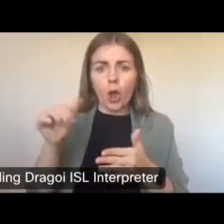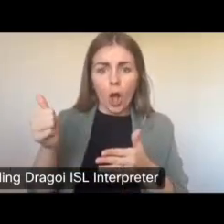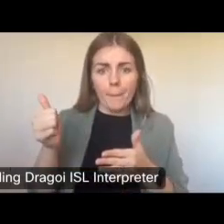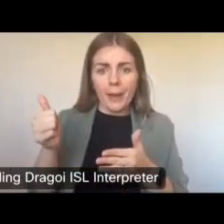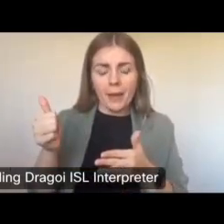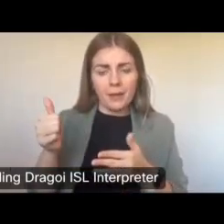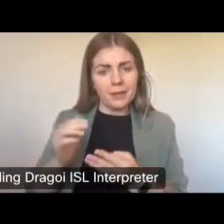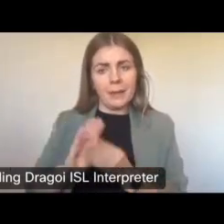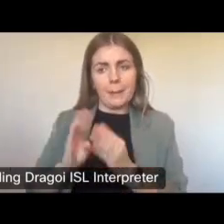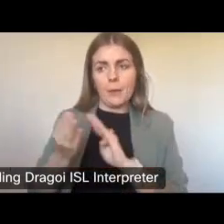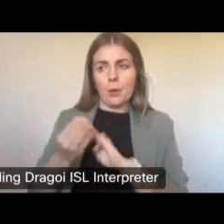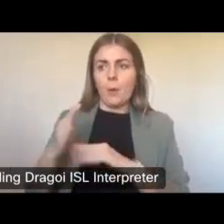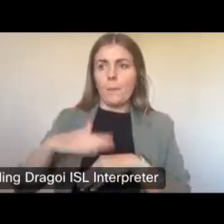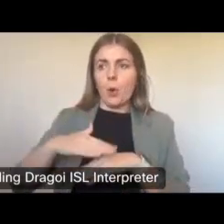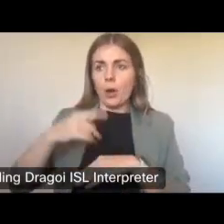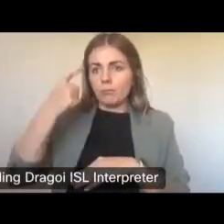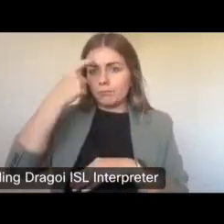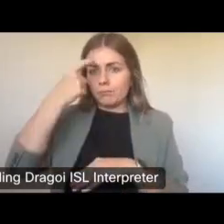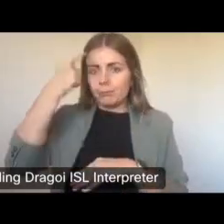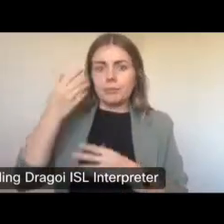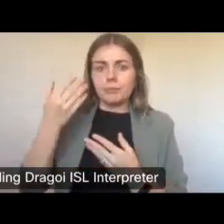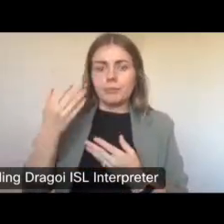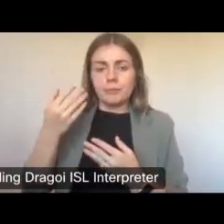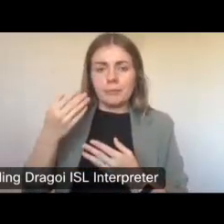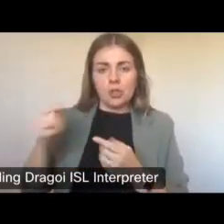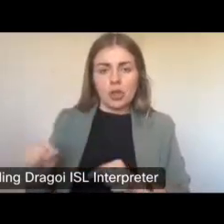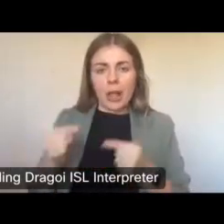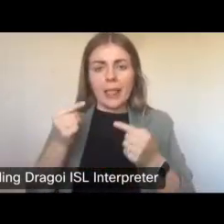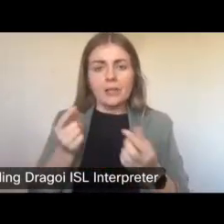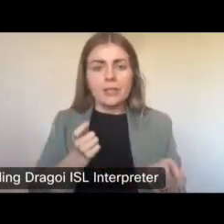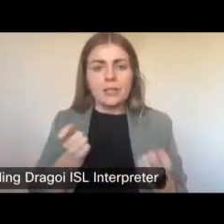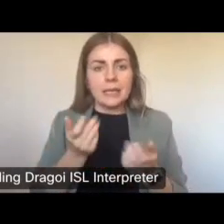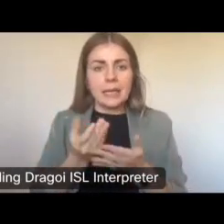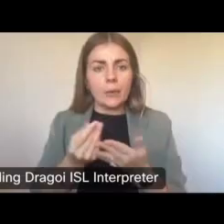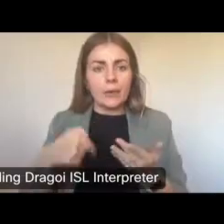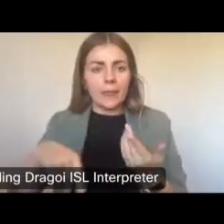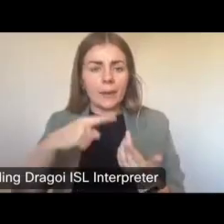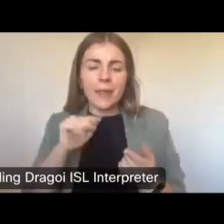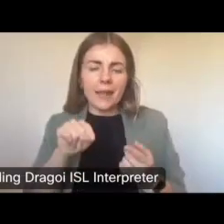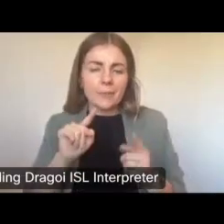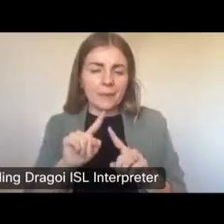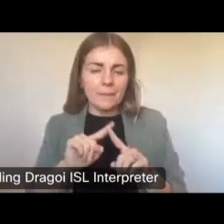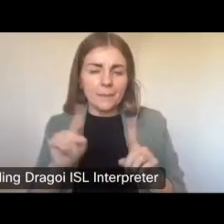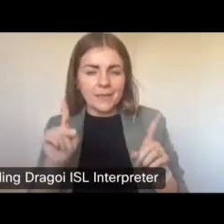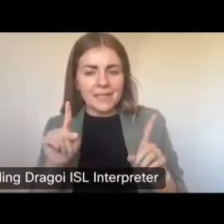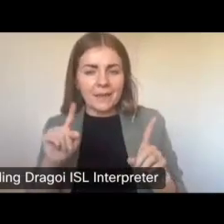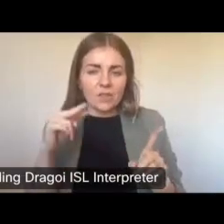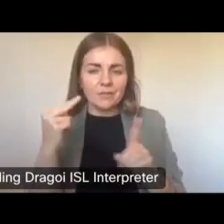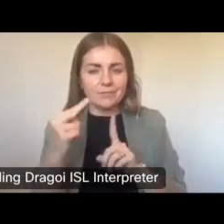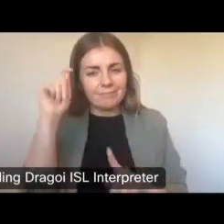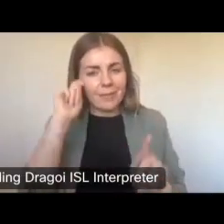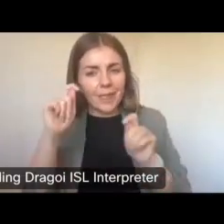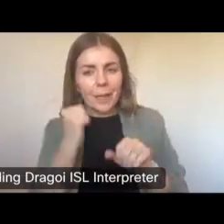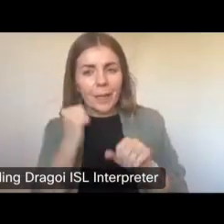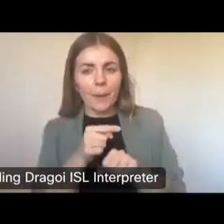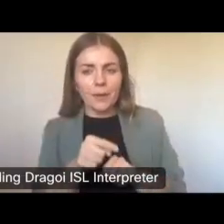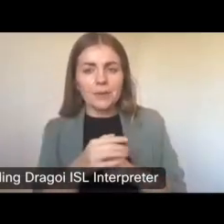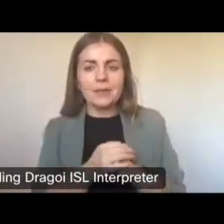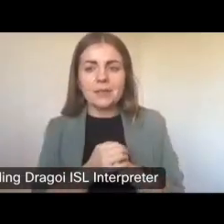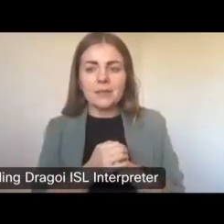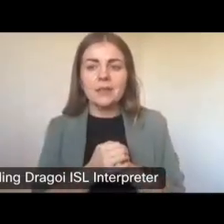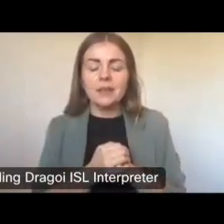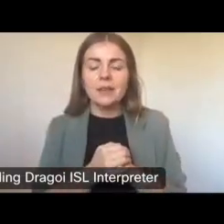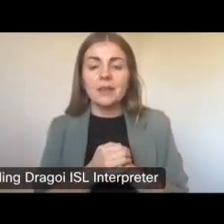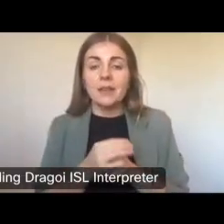or challenged in terms of dealing with it. I suppose that's a bit of a different consideration rather than the area that